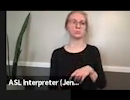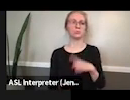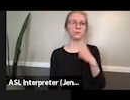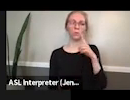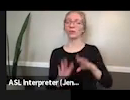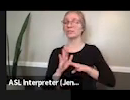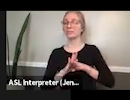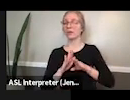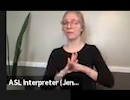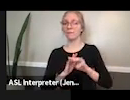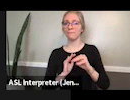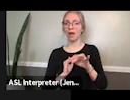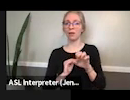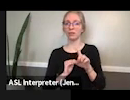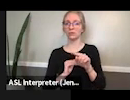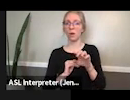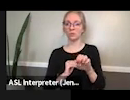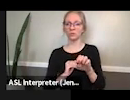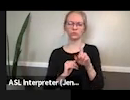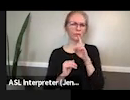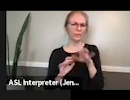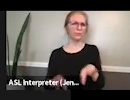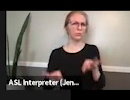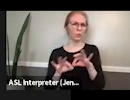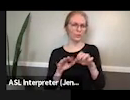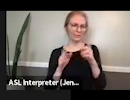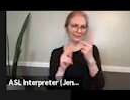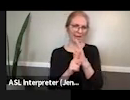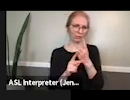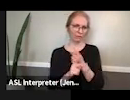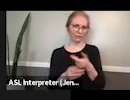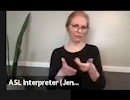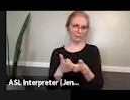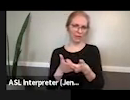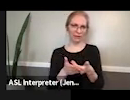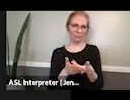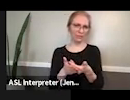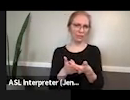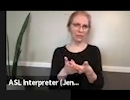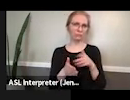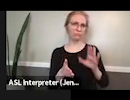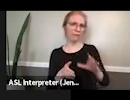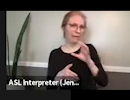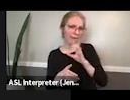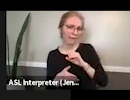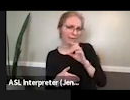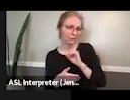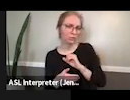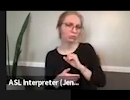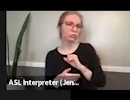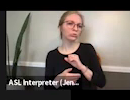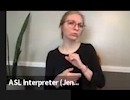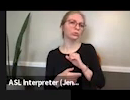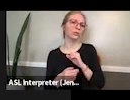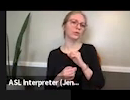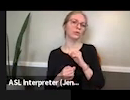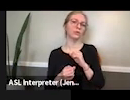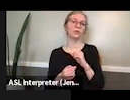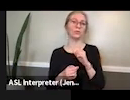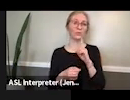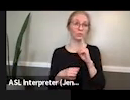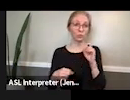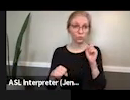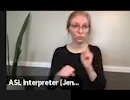milestones, it's important you calculate the baby's, toddler's age in terms of true birth